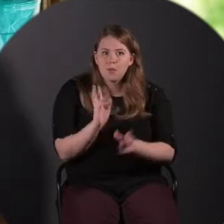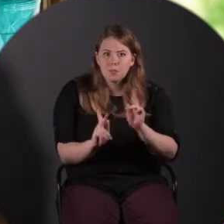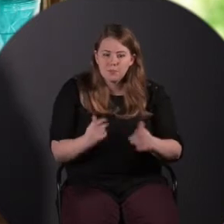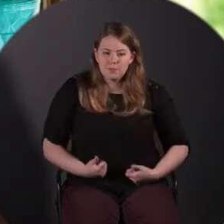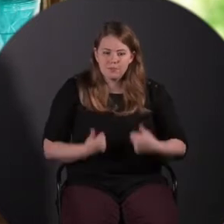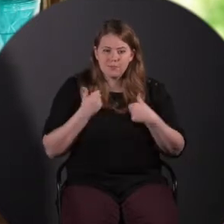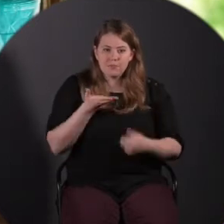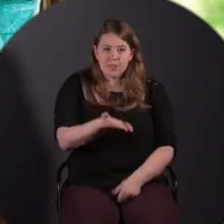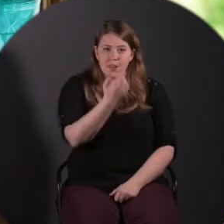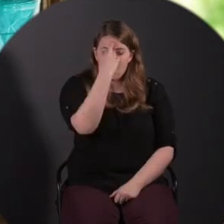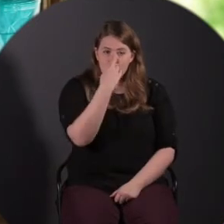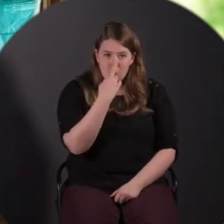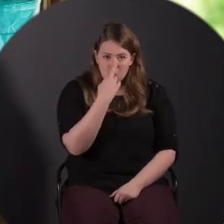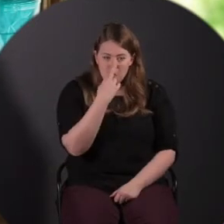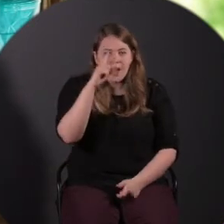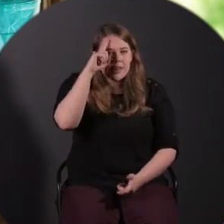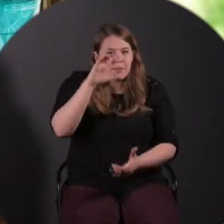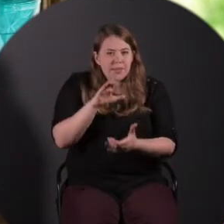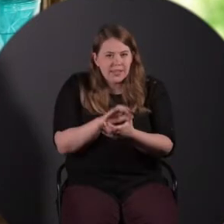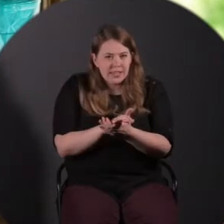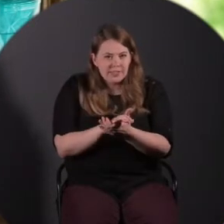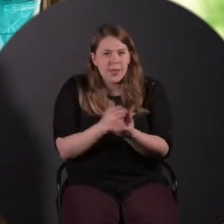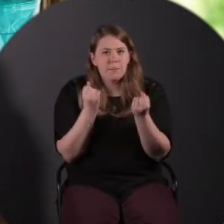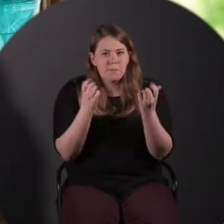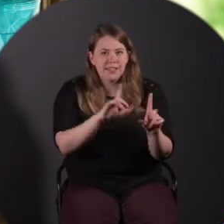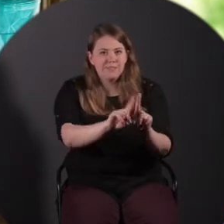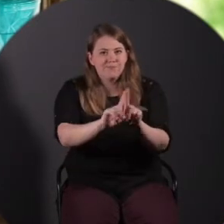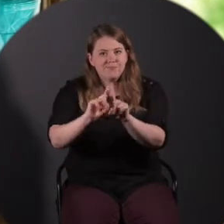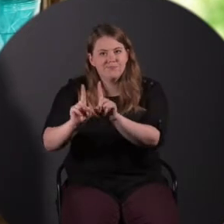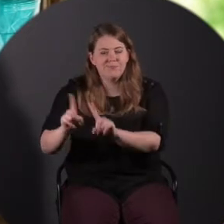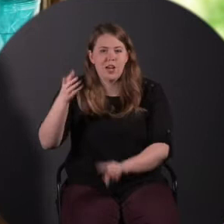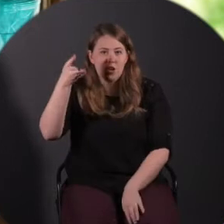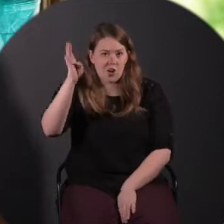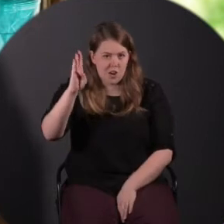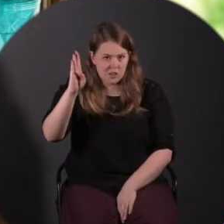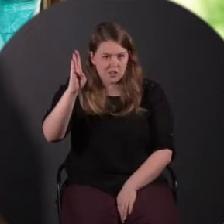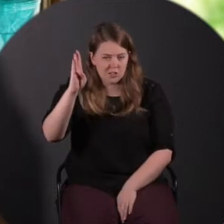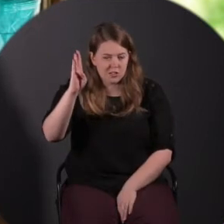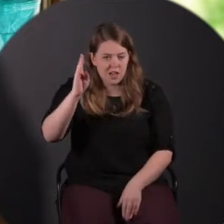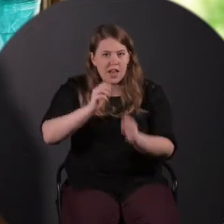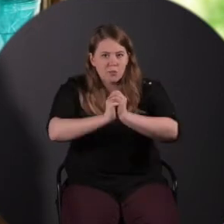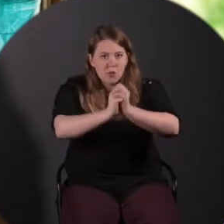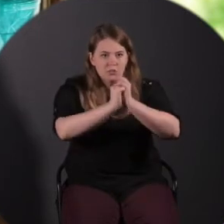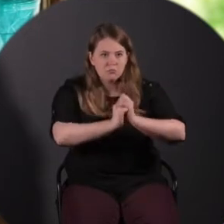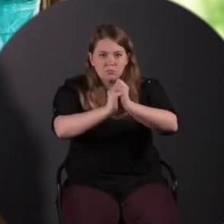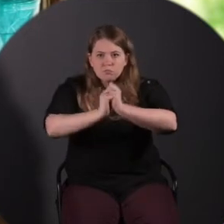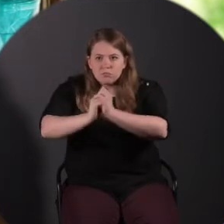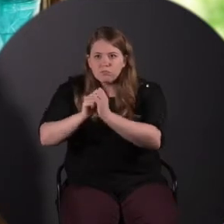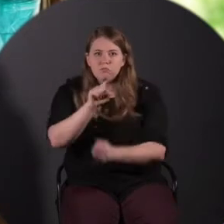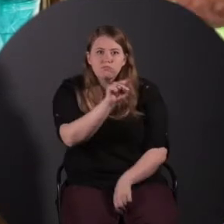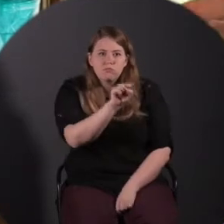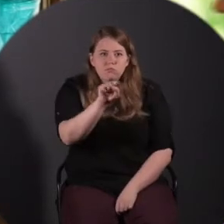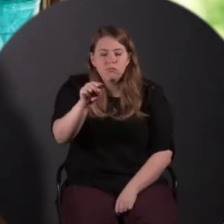were polytheistic, and that's a big word. You may not know what it means, but it means they worshiped several different gods. It might change